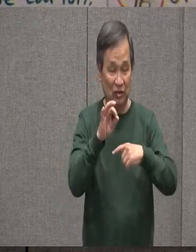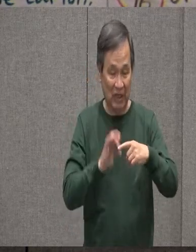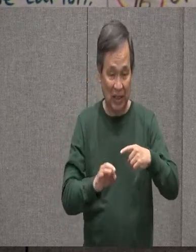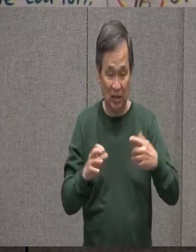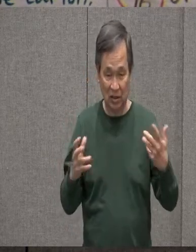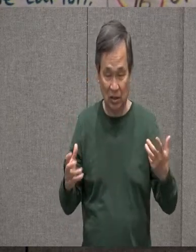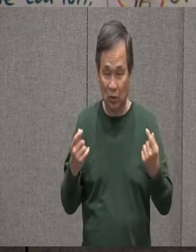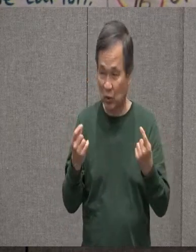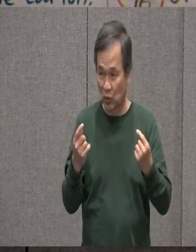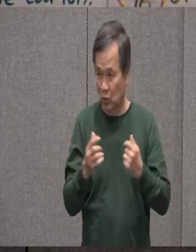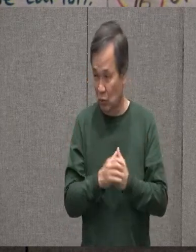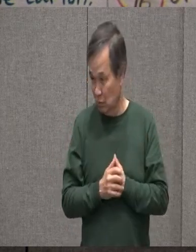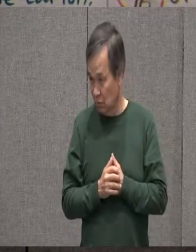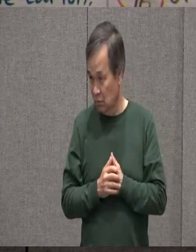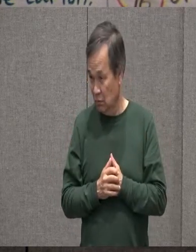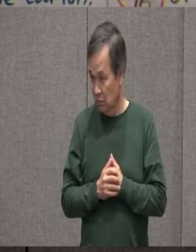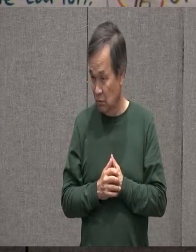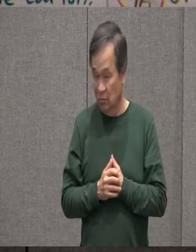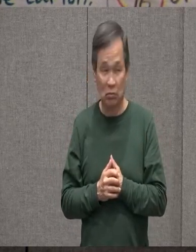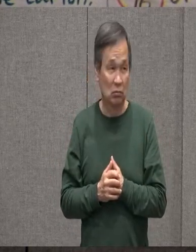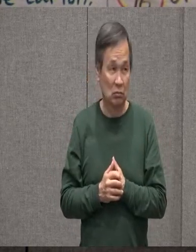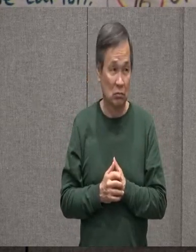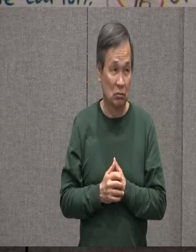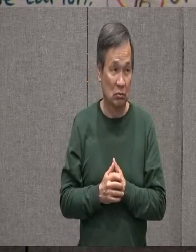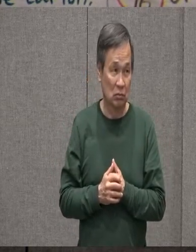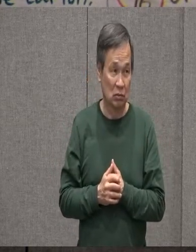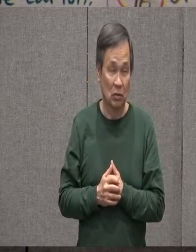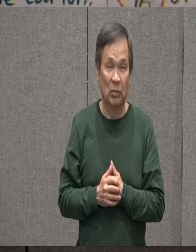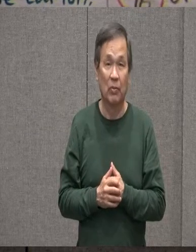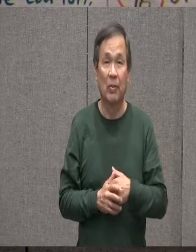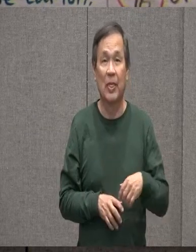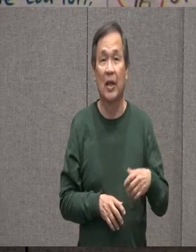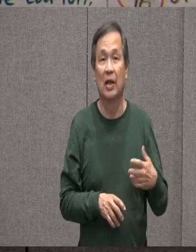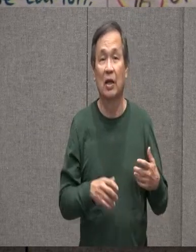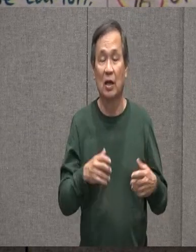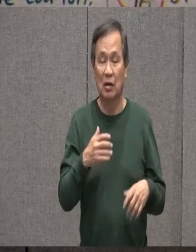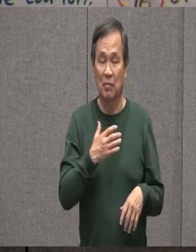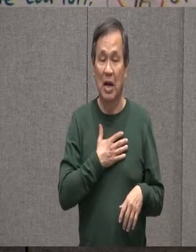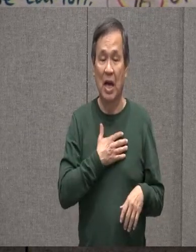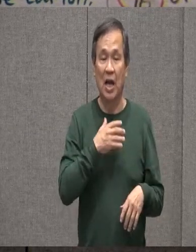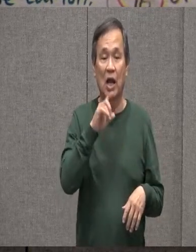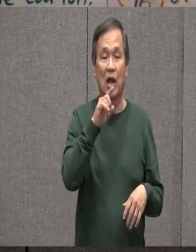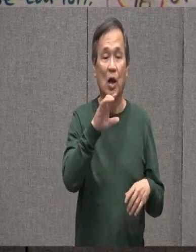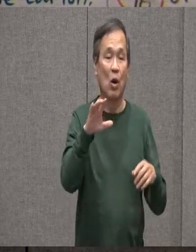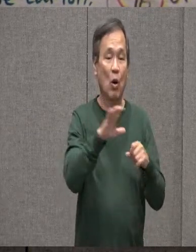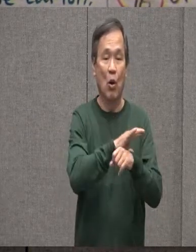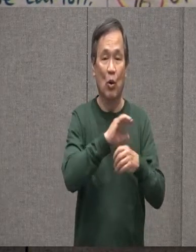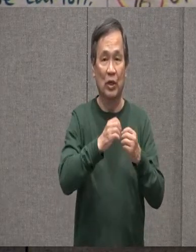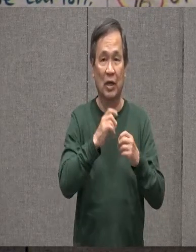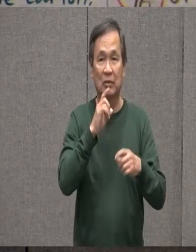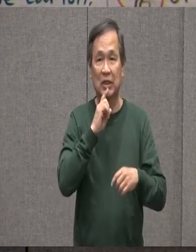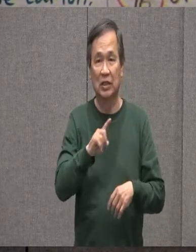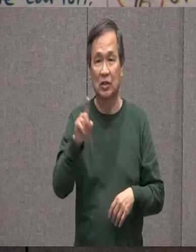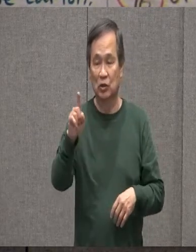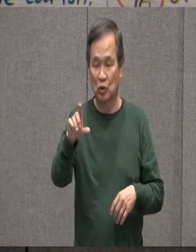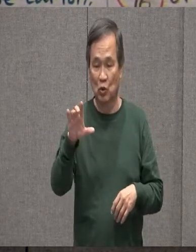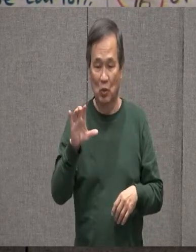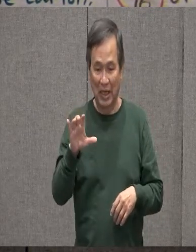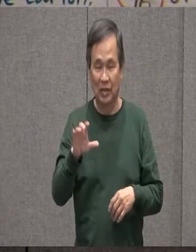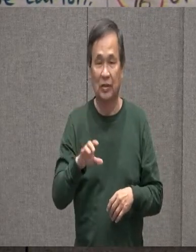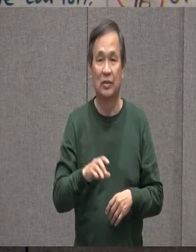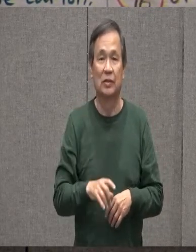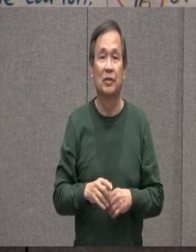55. But I was not asked how many times did Sammy and Tommy use it. What was I asked? How